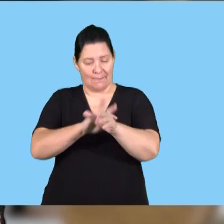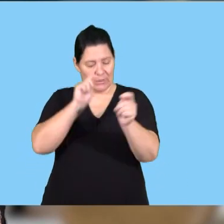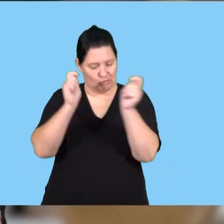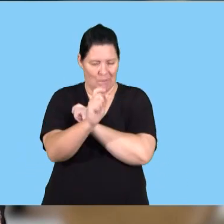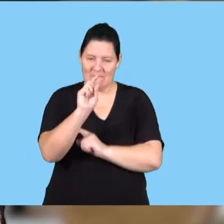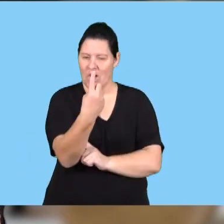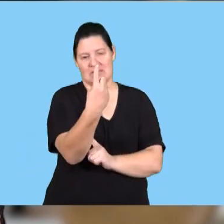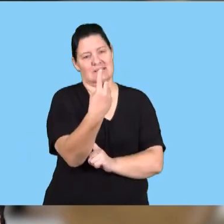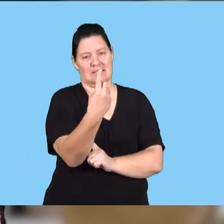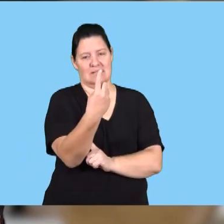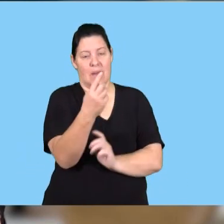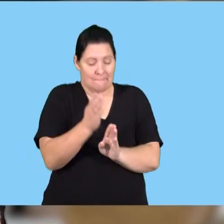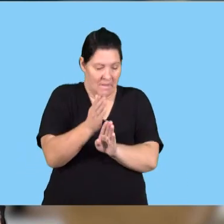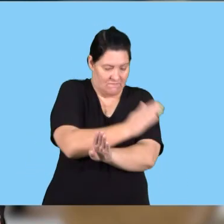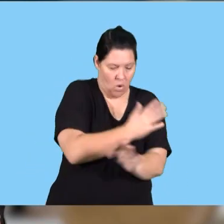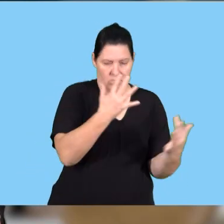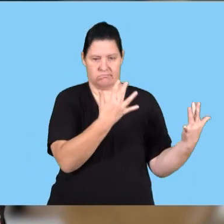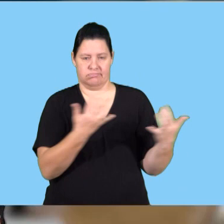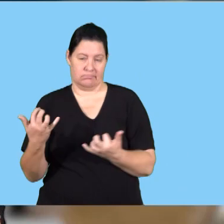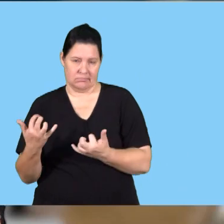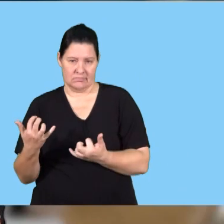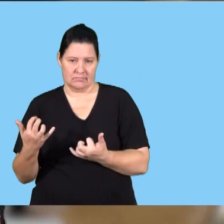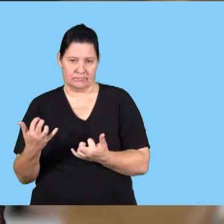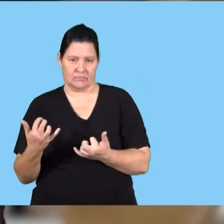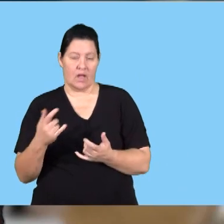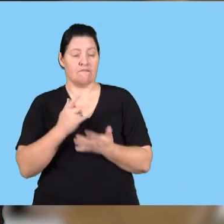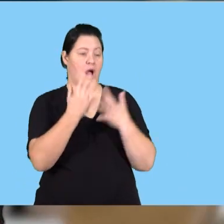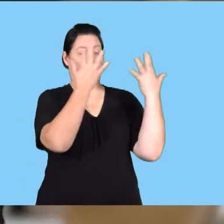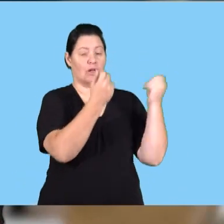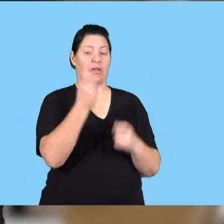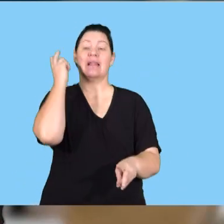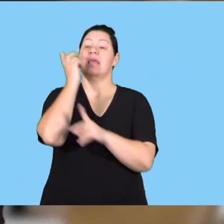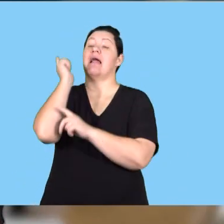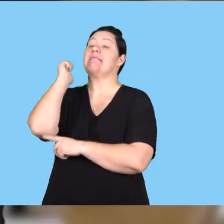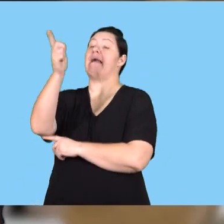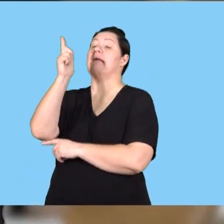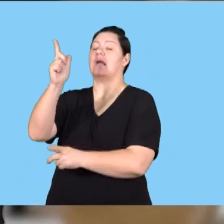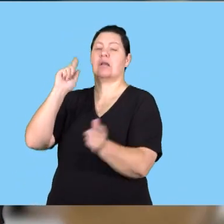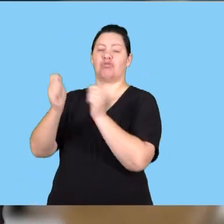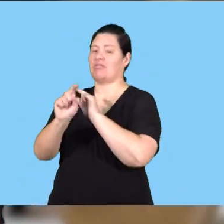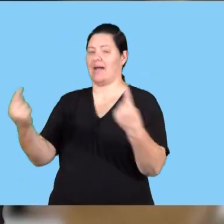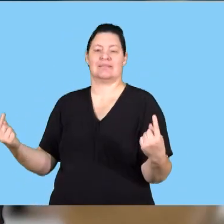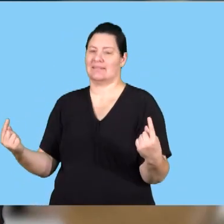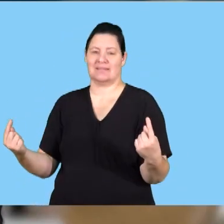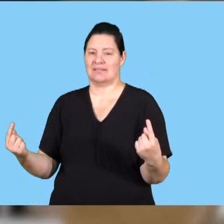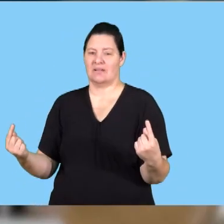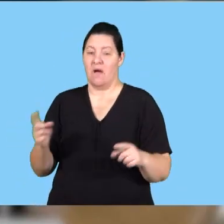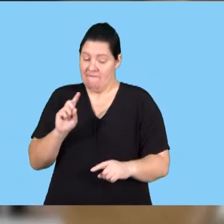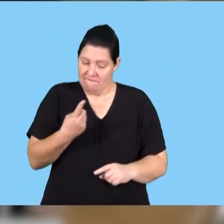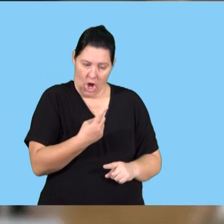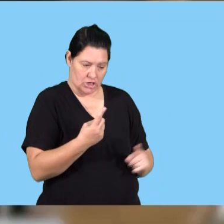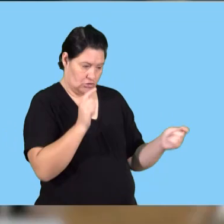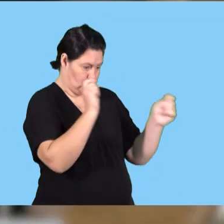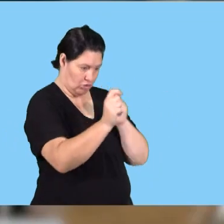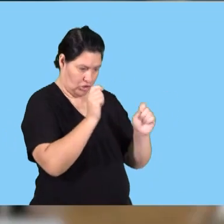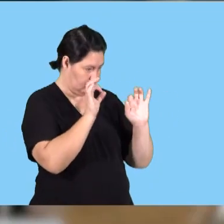time first before you can do your calculations. You don't calculate and later on you want to convert your time. You must first